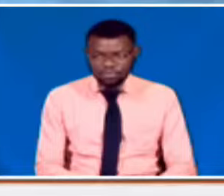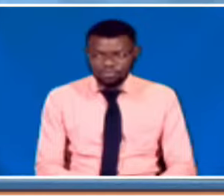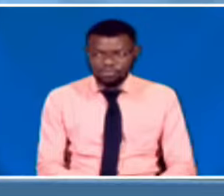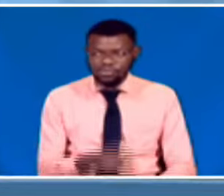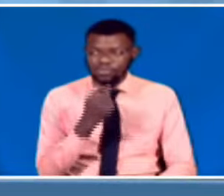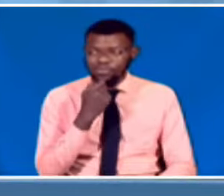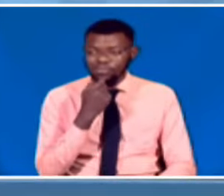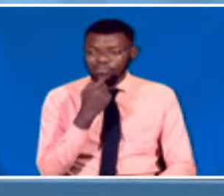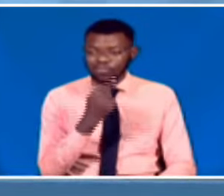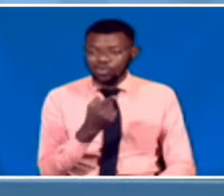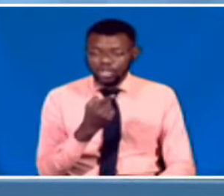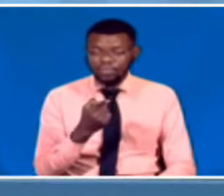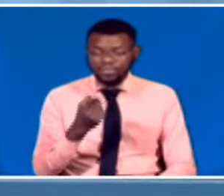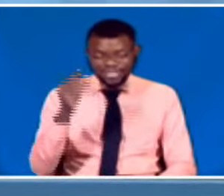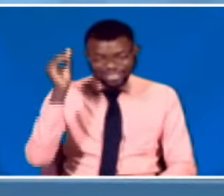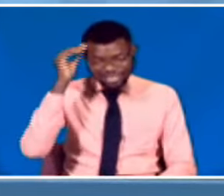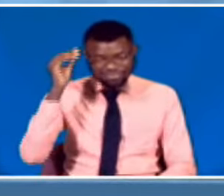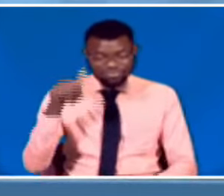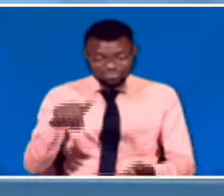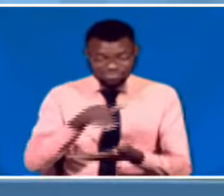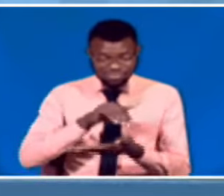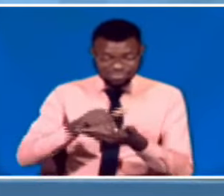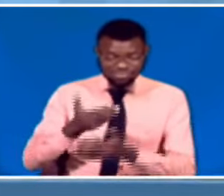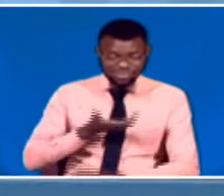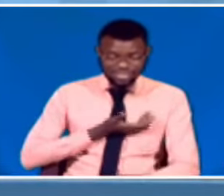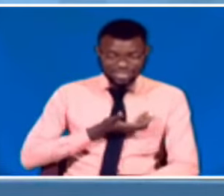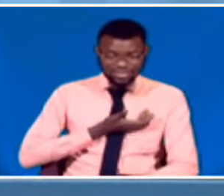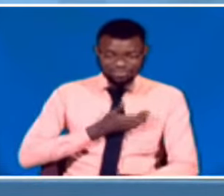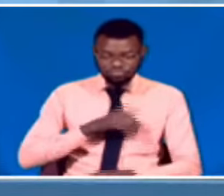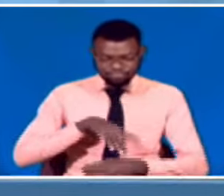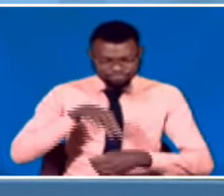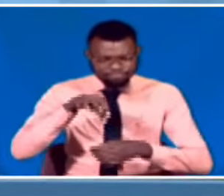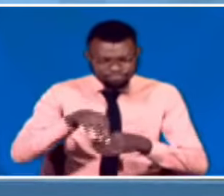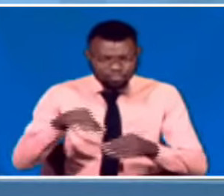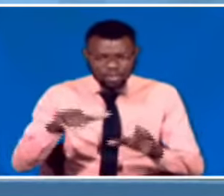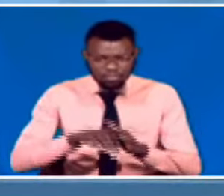Educational Center in Nairobi was on Thursday sworn in during a ceremony held at the school.